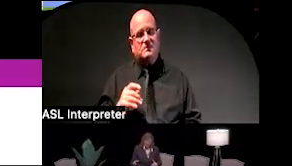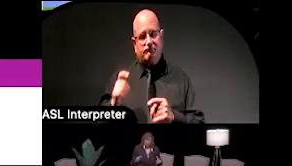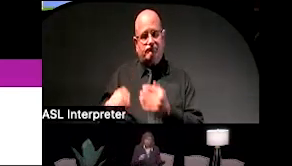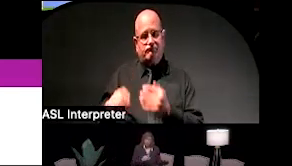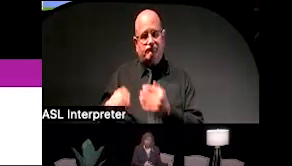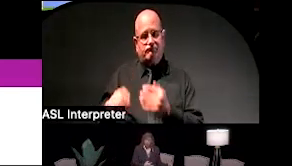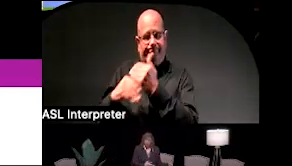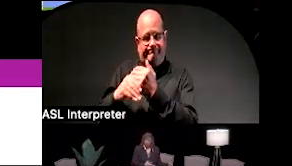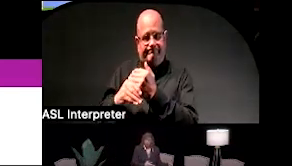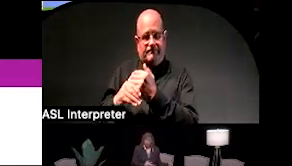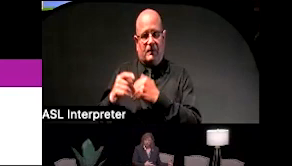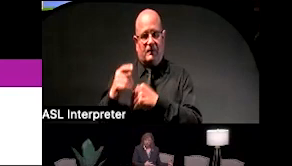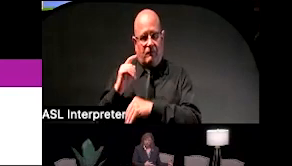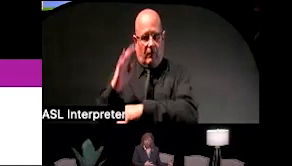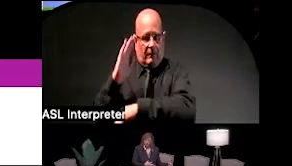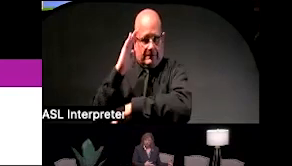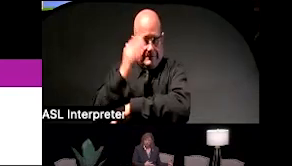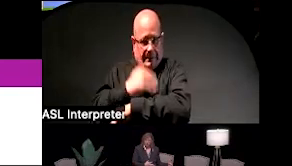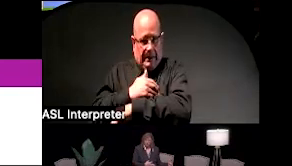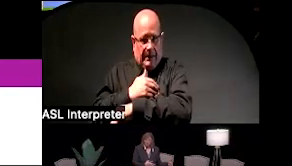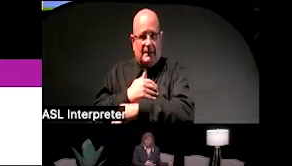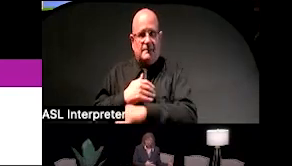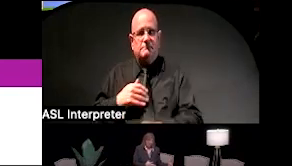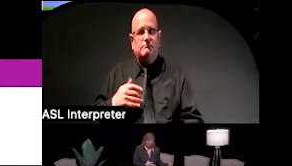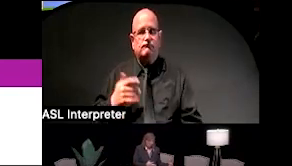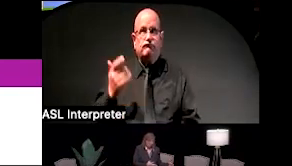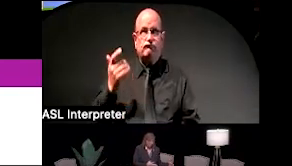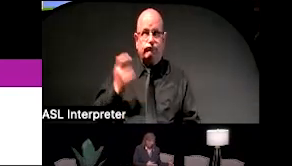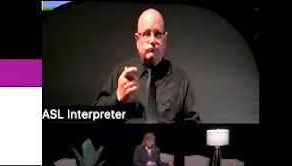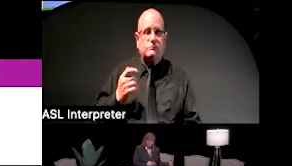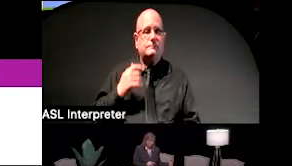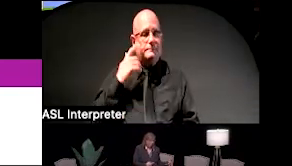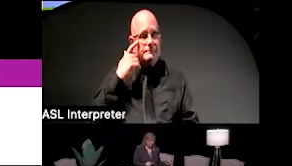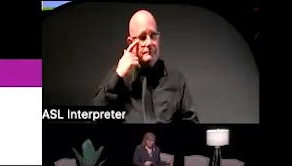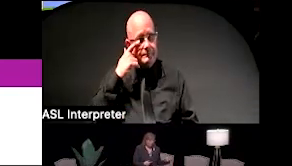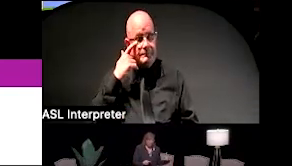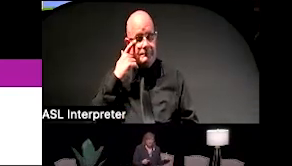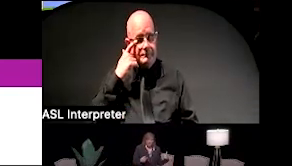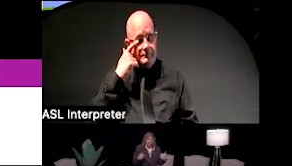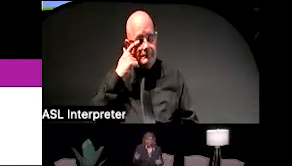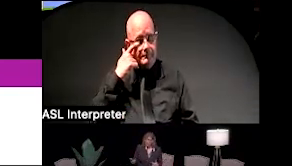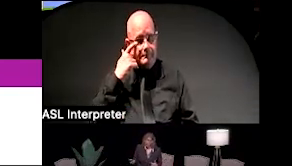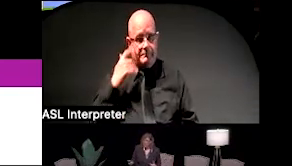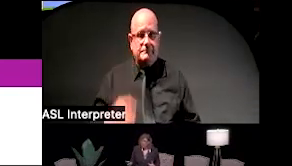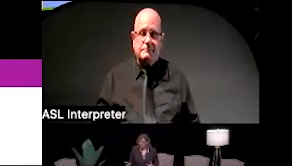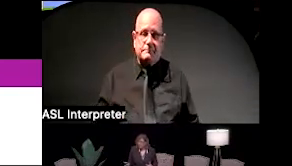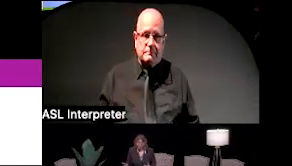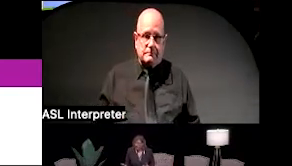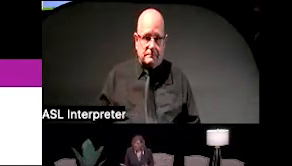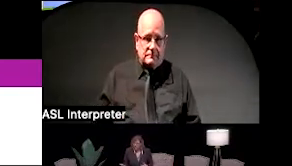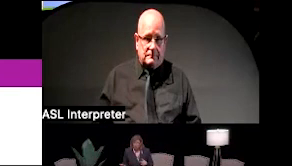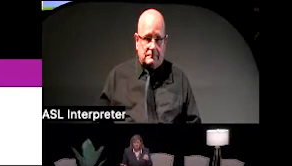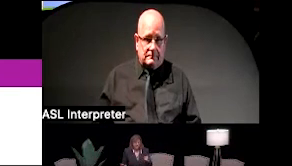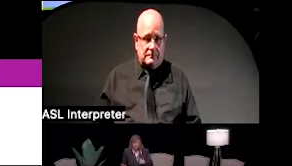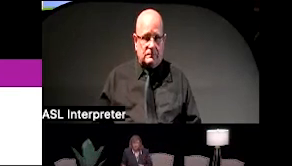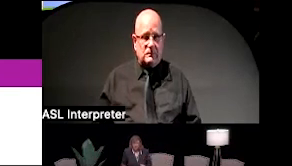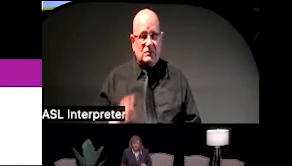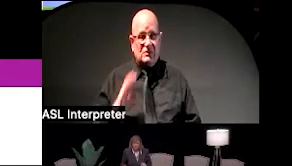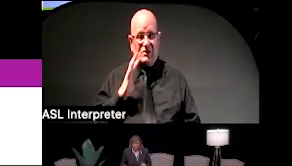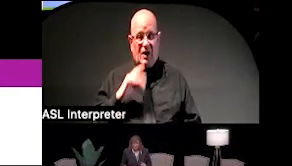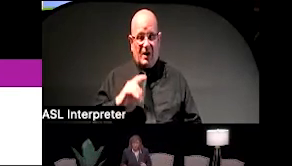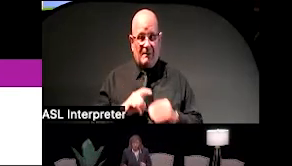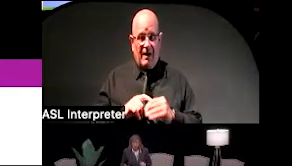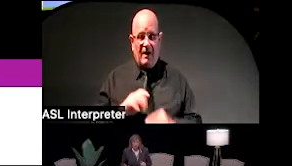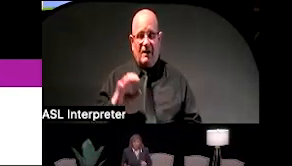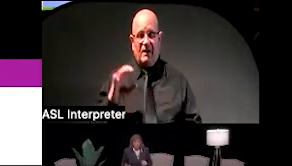supplement what the public benefits are that are available. Did we need to be talking about